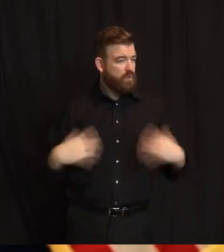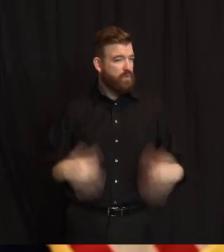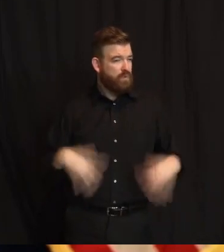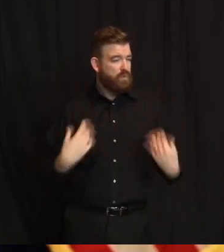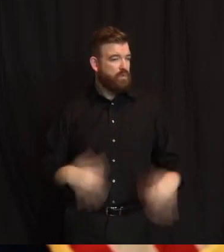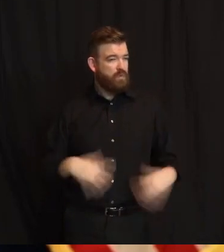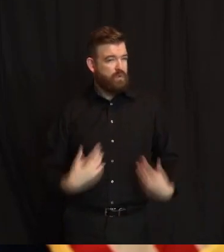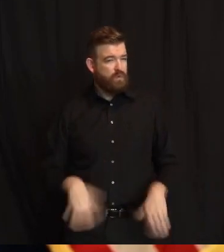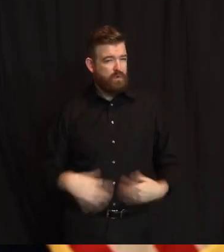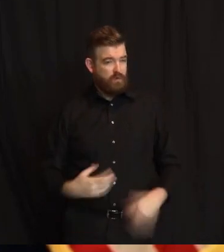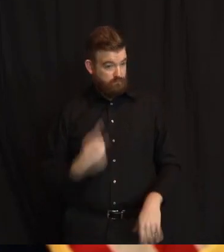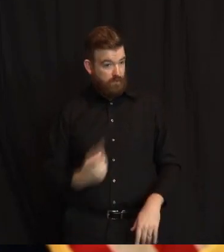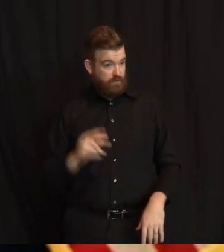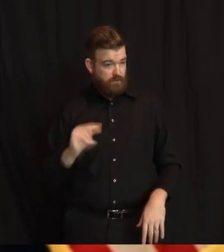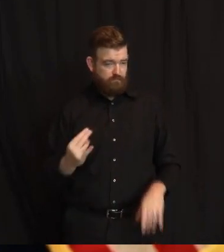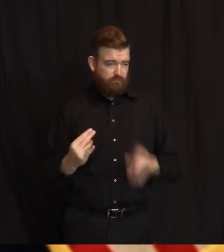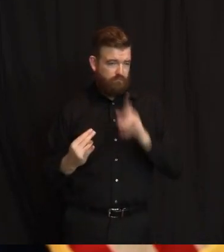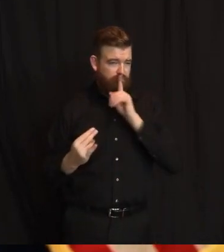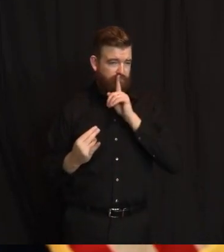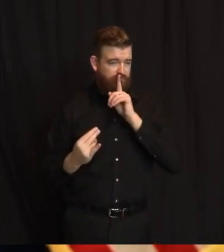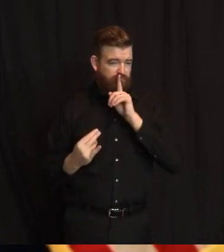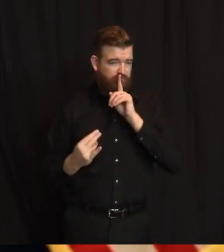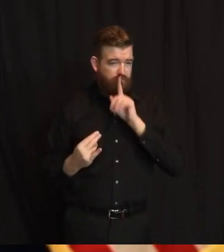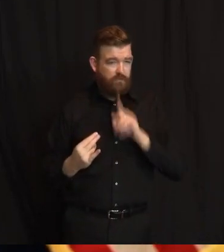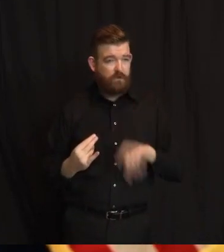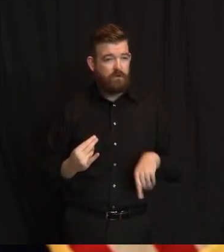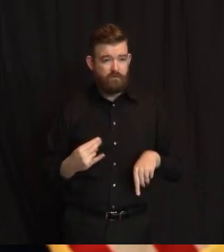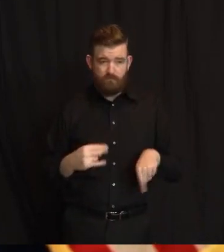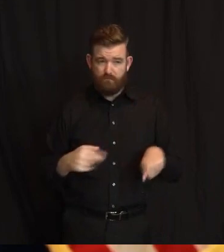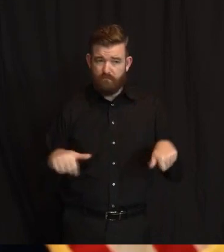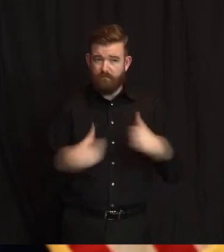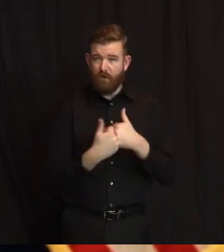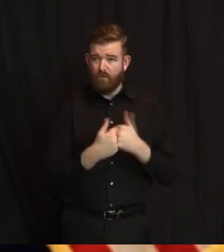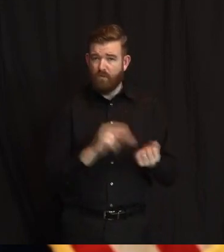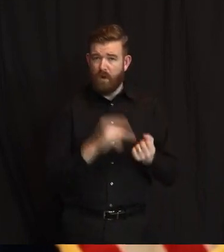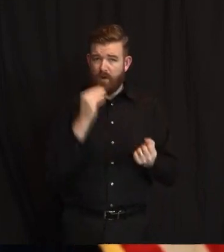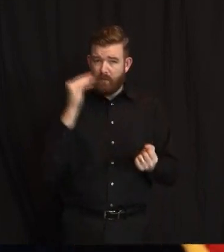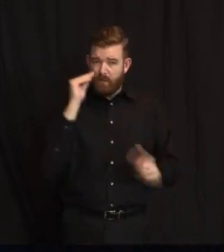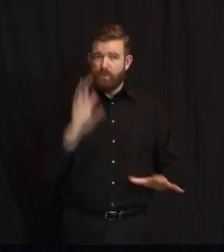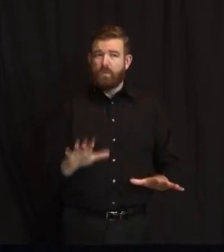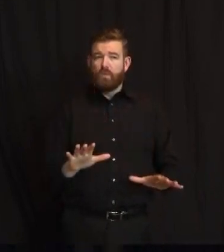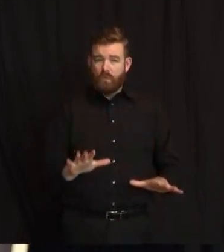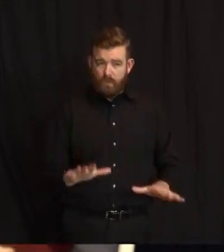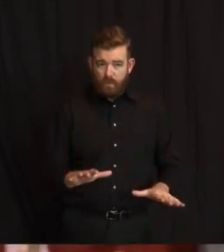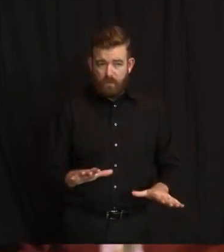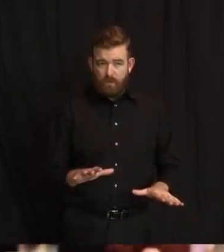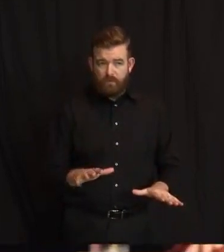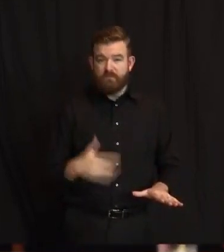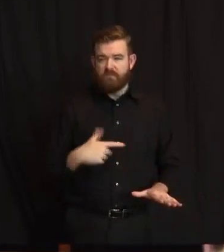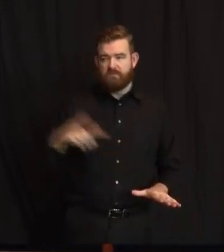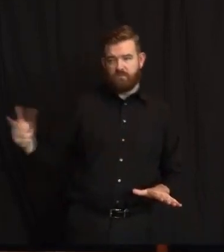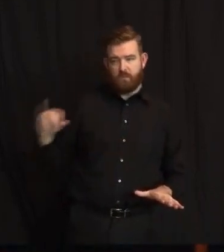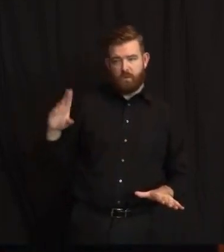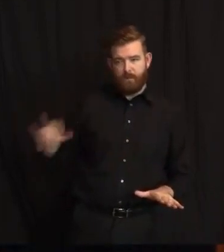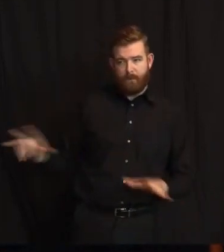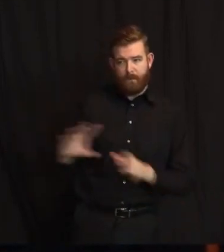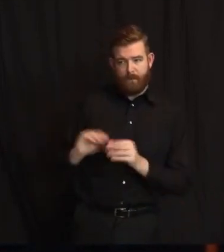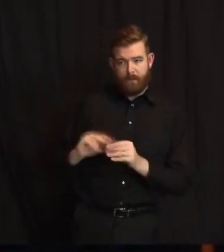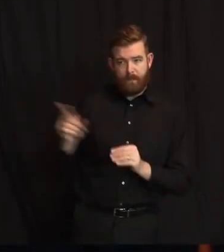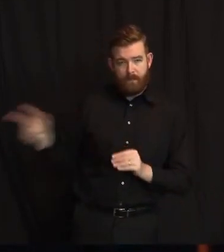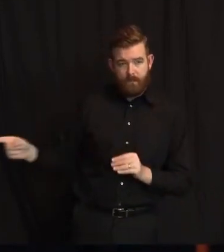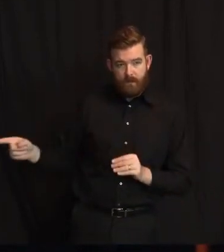this really challenging reality together. Judy, with that, please. Yeah, I'm going to start at the beginning about